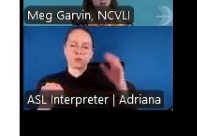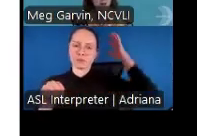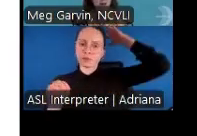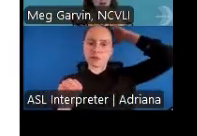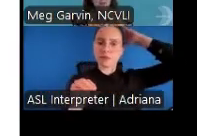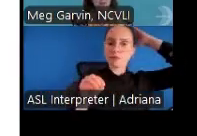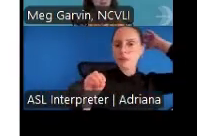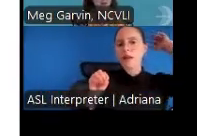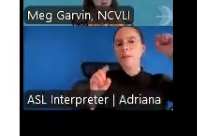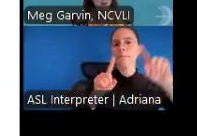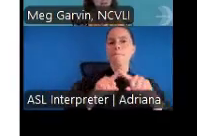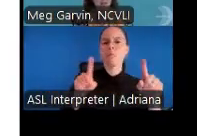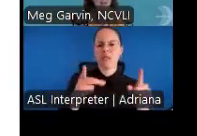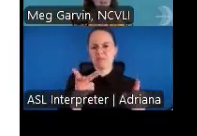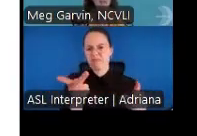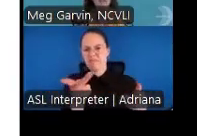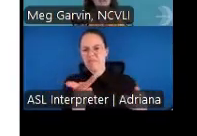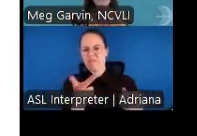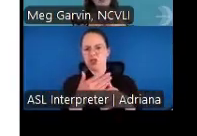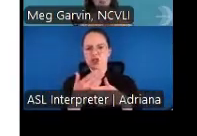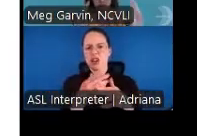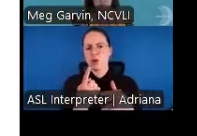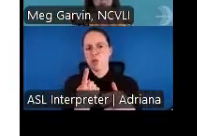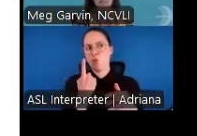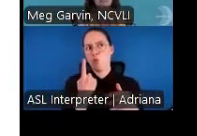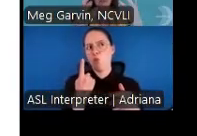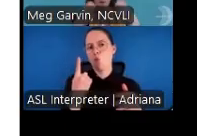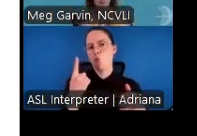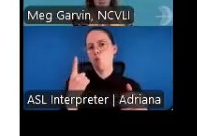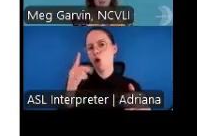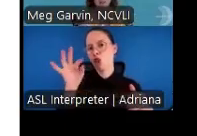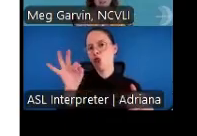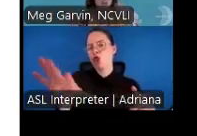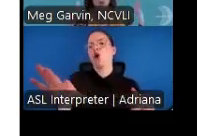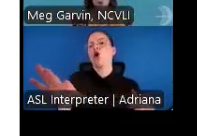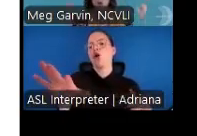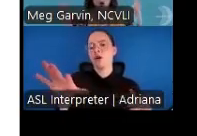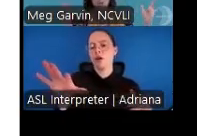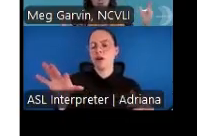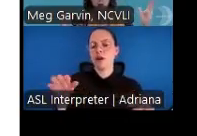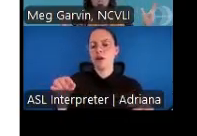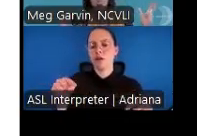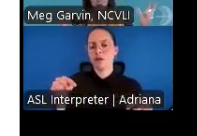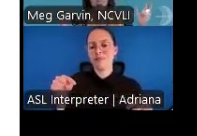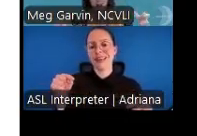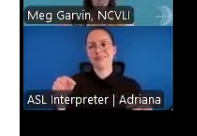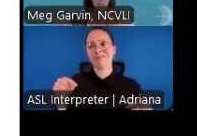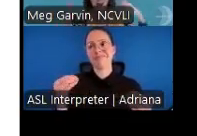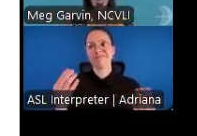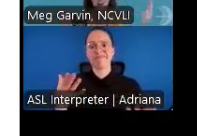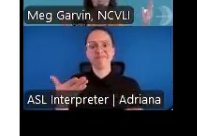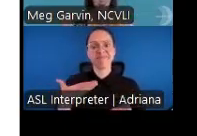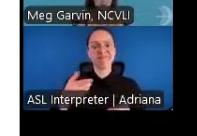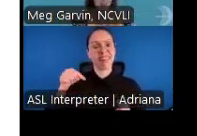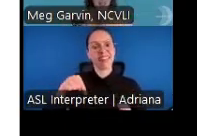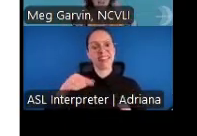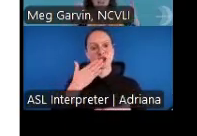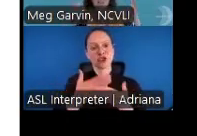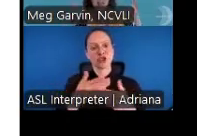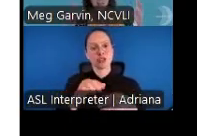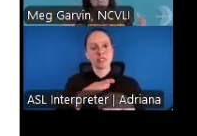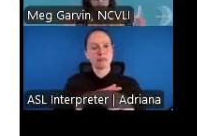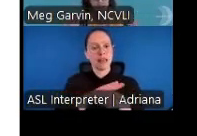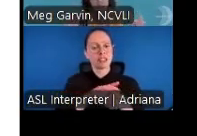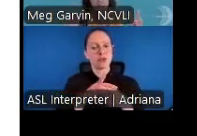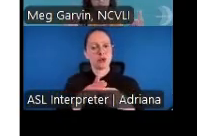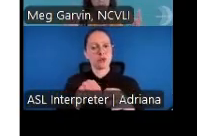One thought you have on that this is a good space for folks to come in, because there's so much knowledge you each have about how to represent,